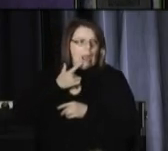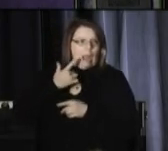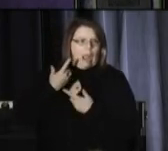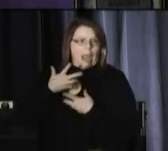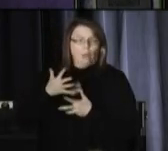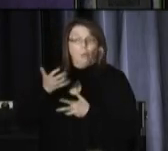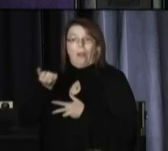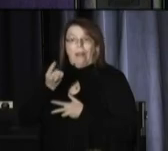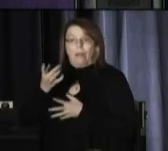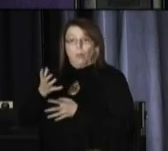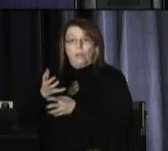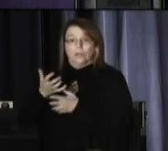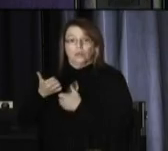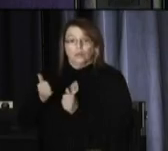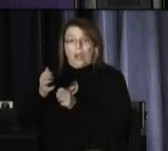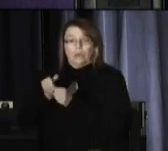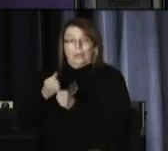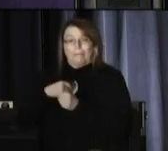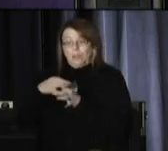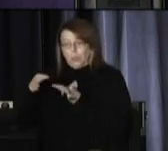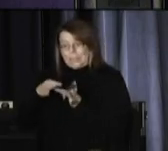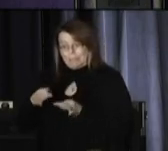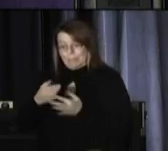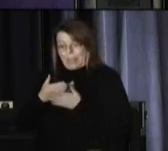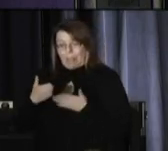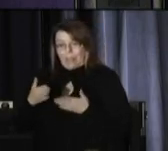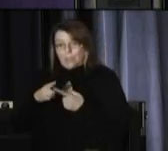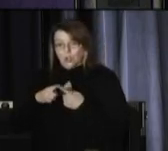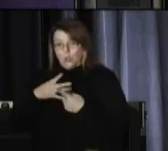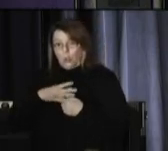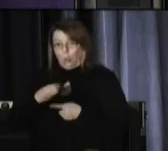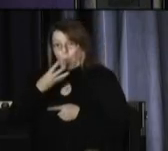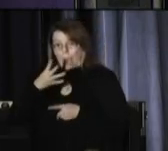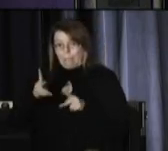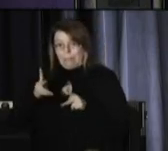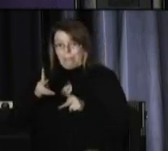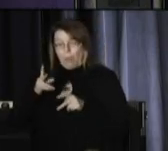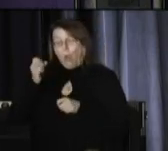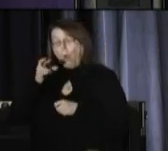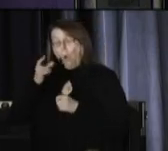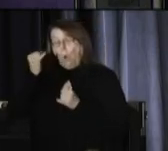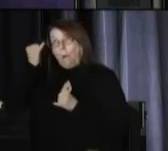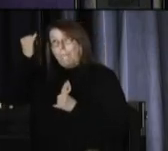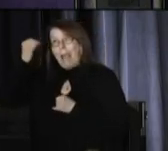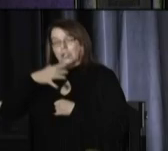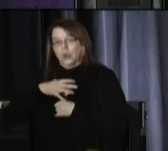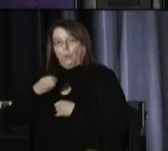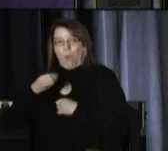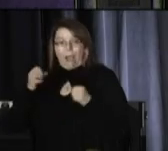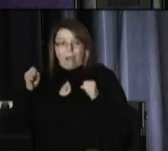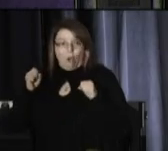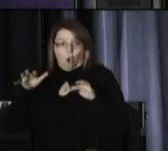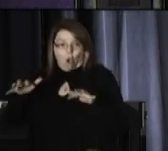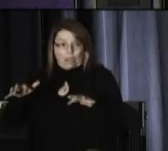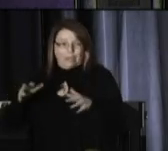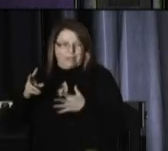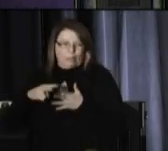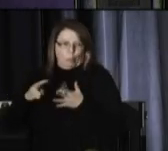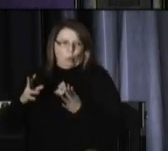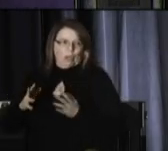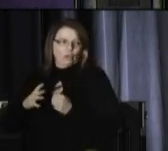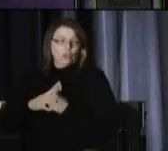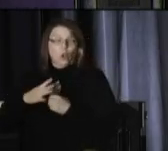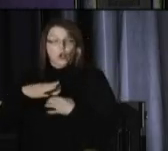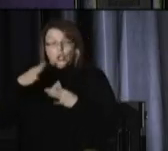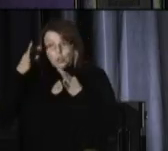to explain things to white people or to imagine a white audience. That was my greatest fear, and I